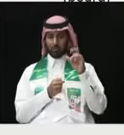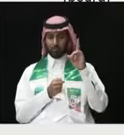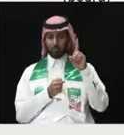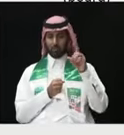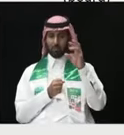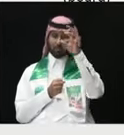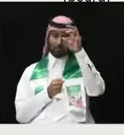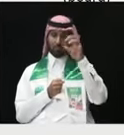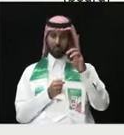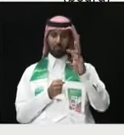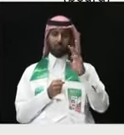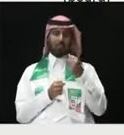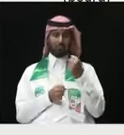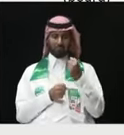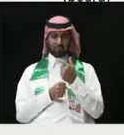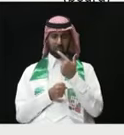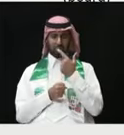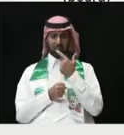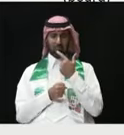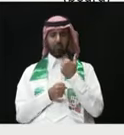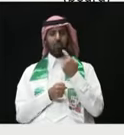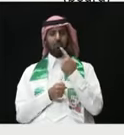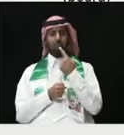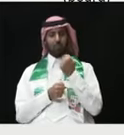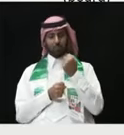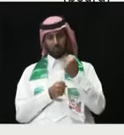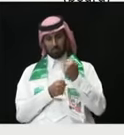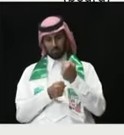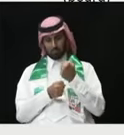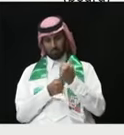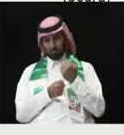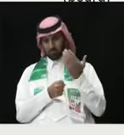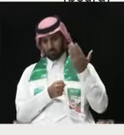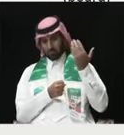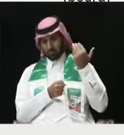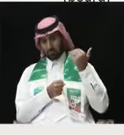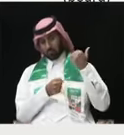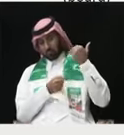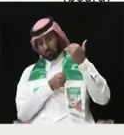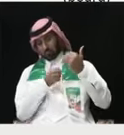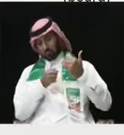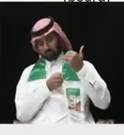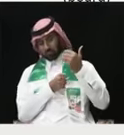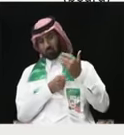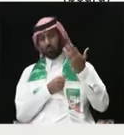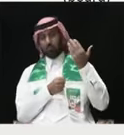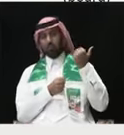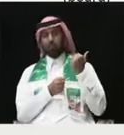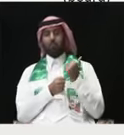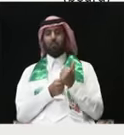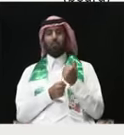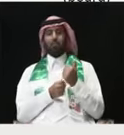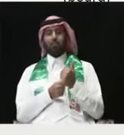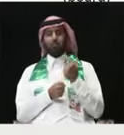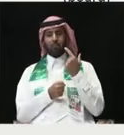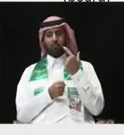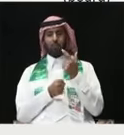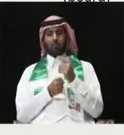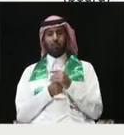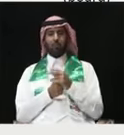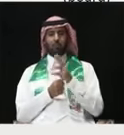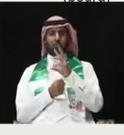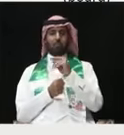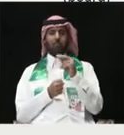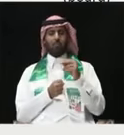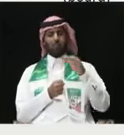past simple or past progressive tense. When they were young, speaking about when they were